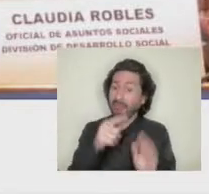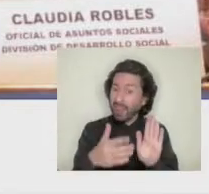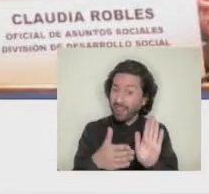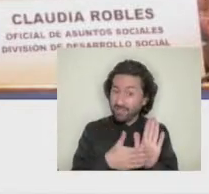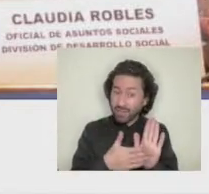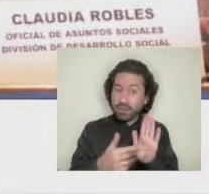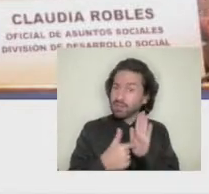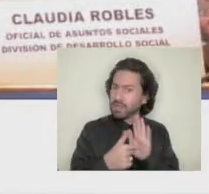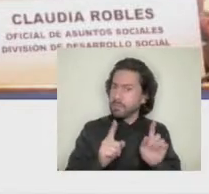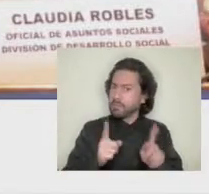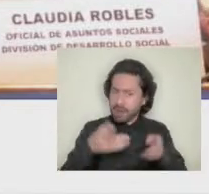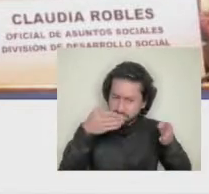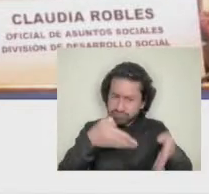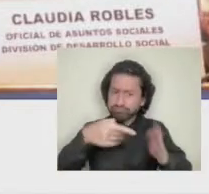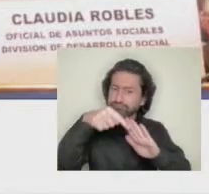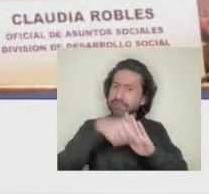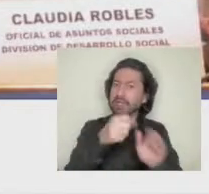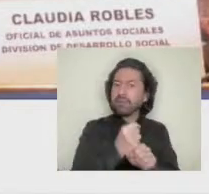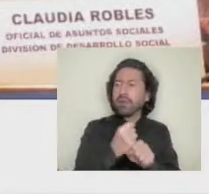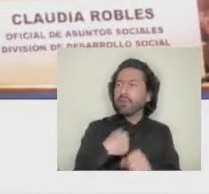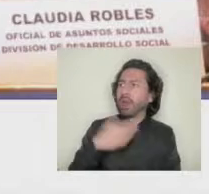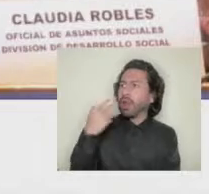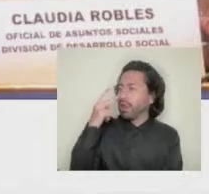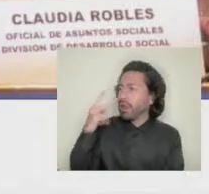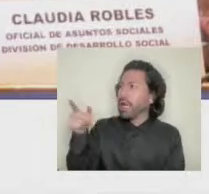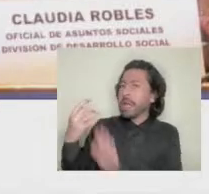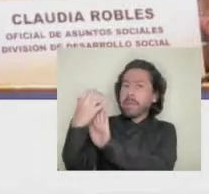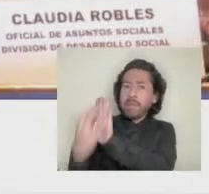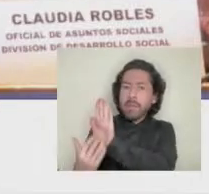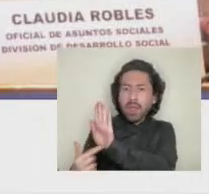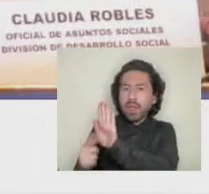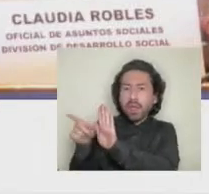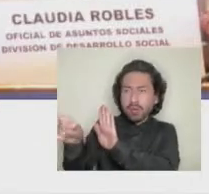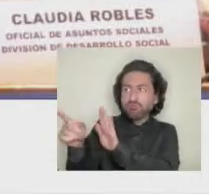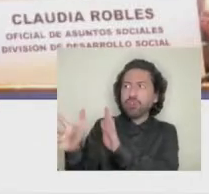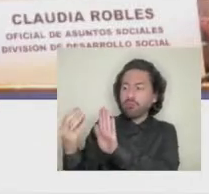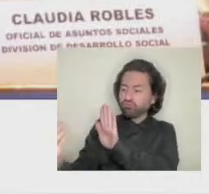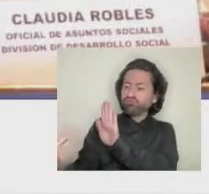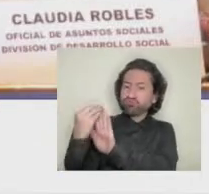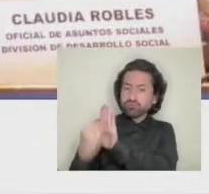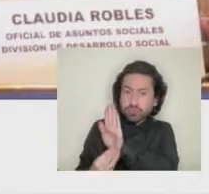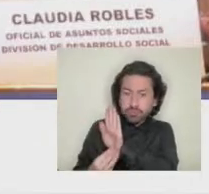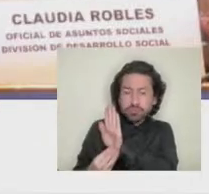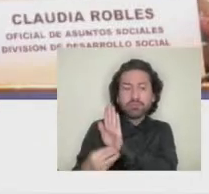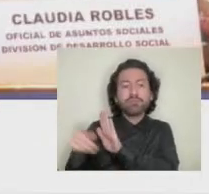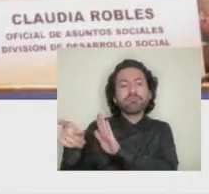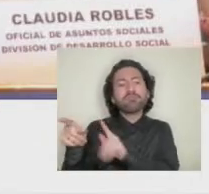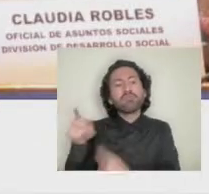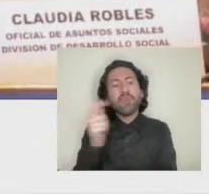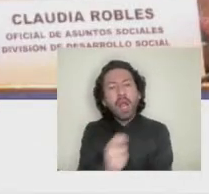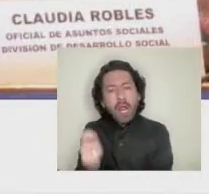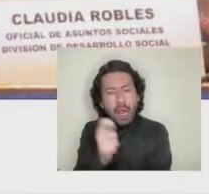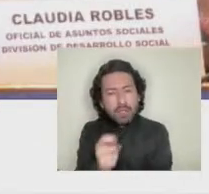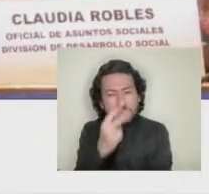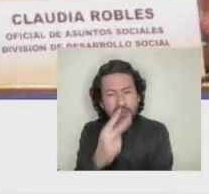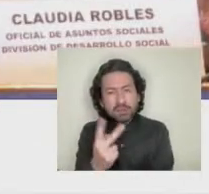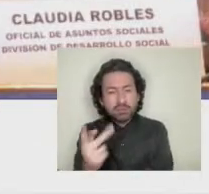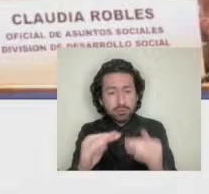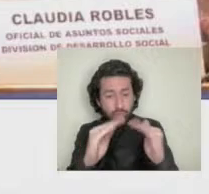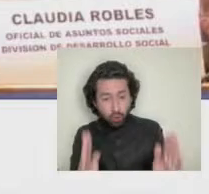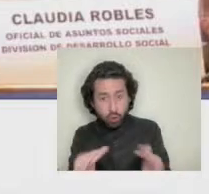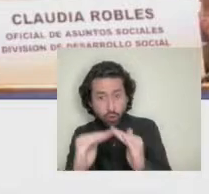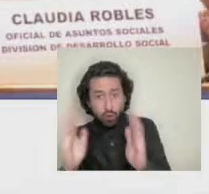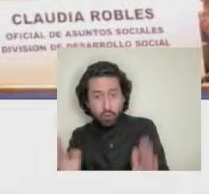deeper into this evidence. I saw how in a paper progress had been made in the analysis